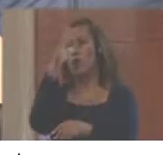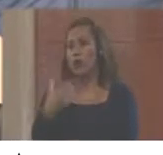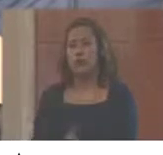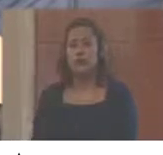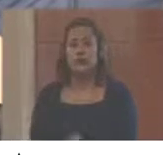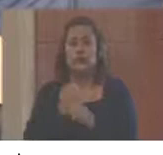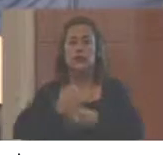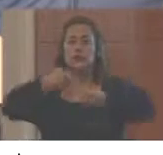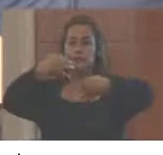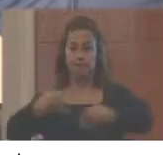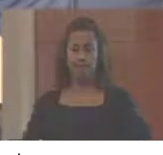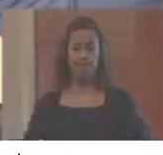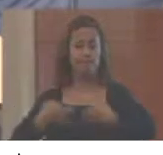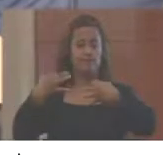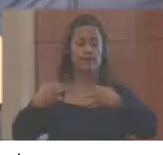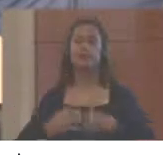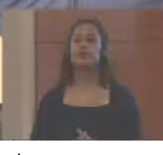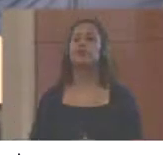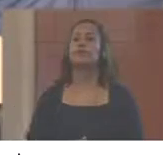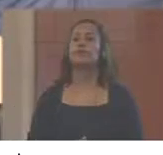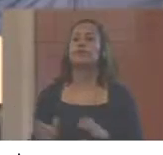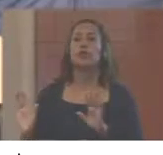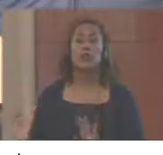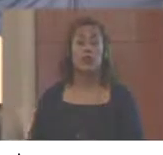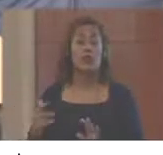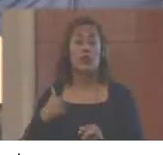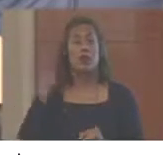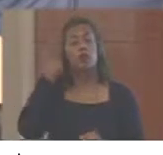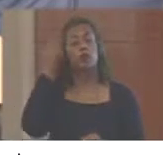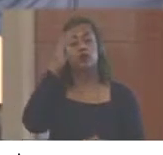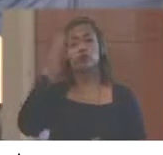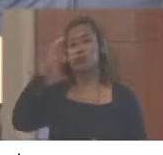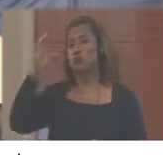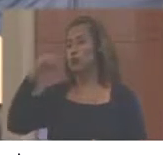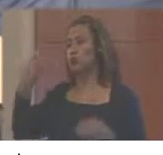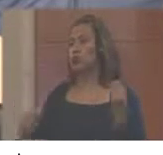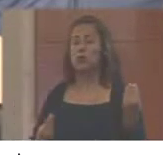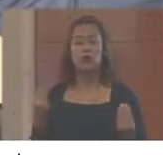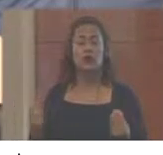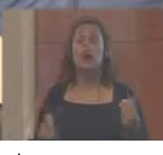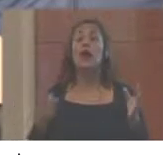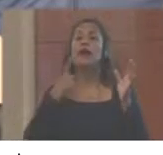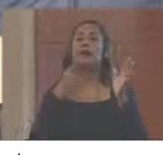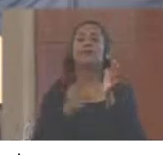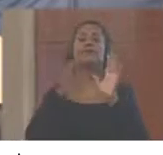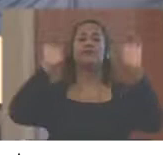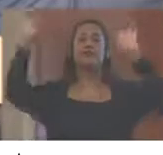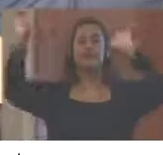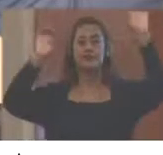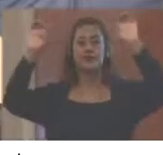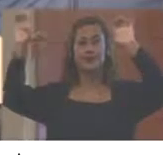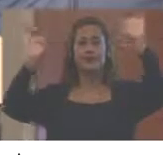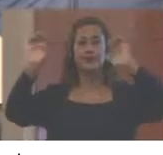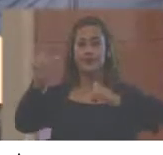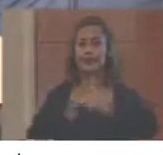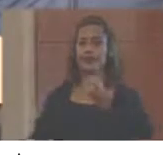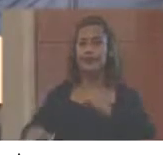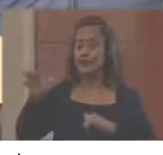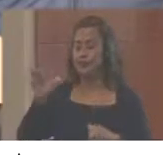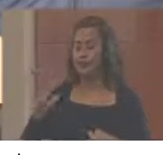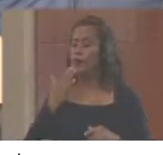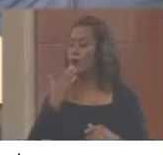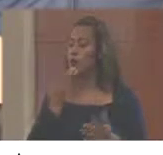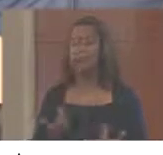in this regard we have sought to establish a sector strategy for DRM. Our public education campaign has